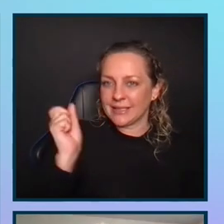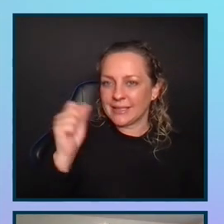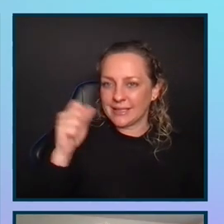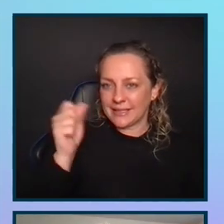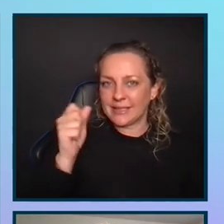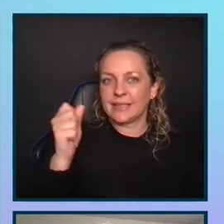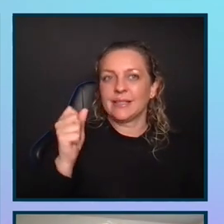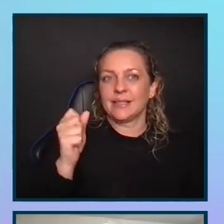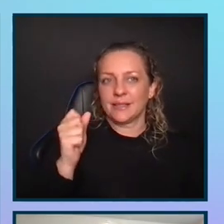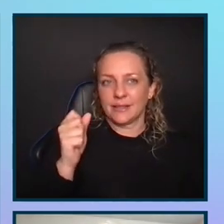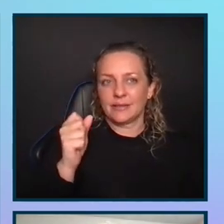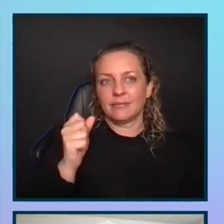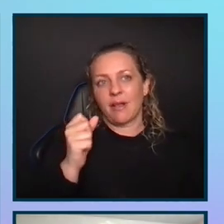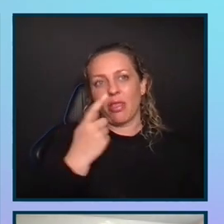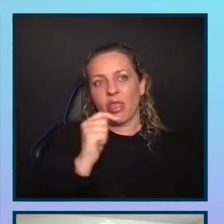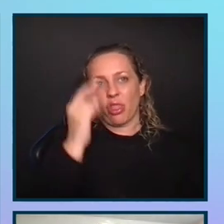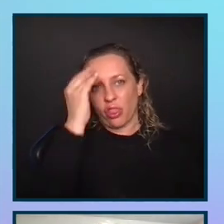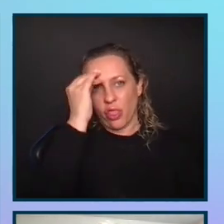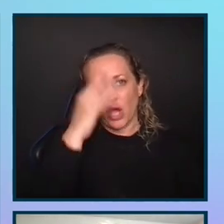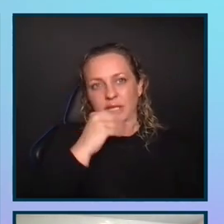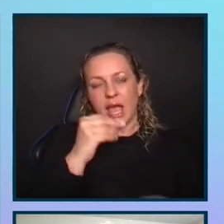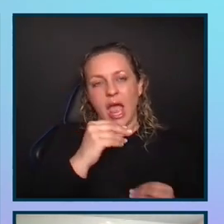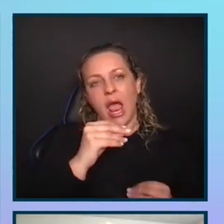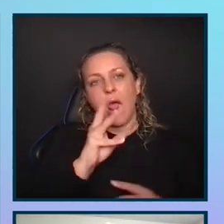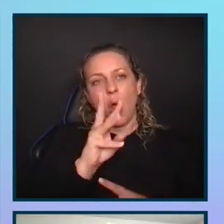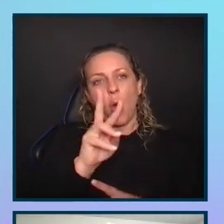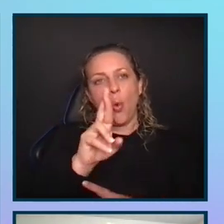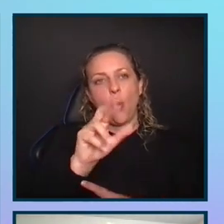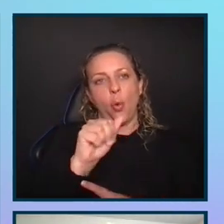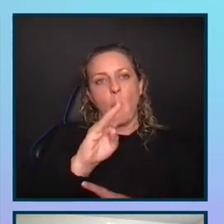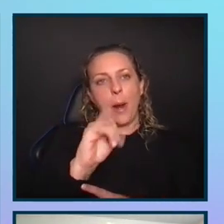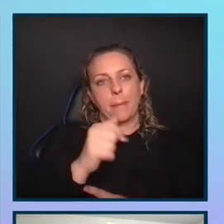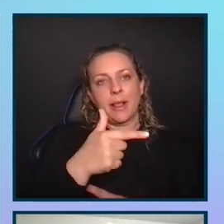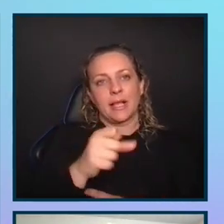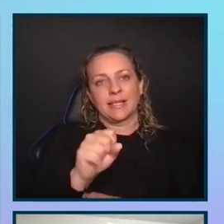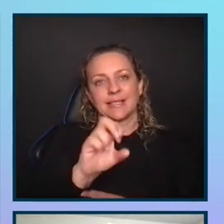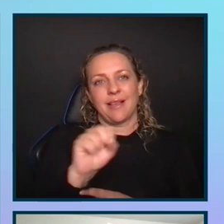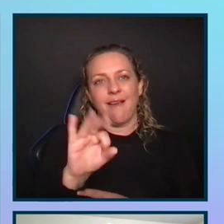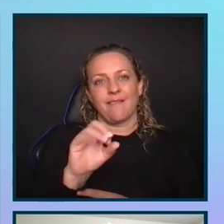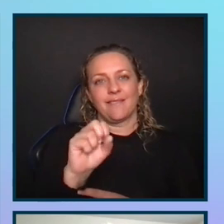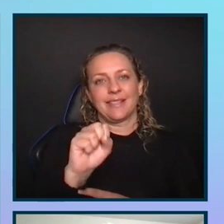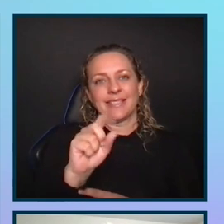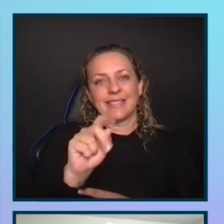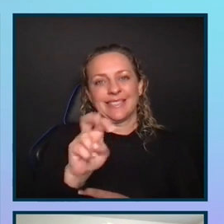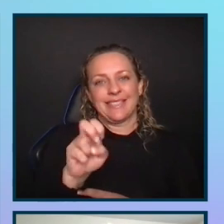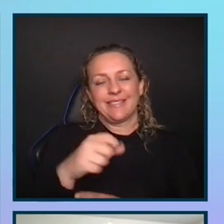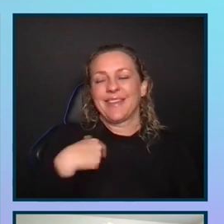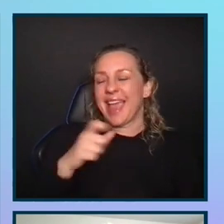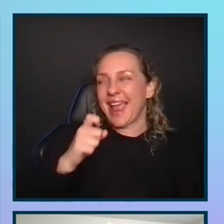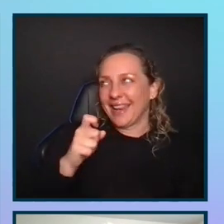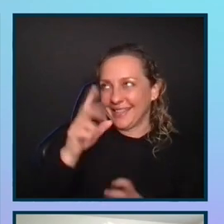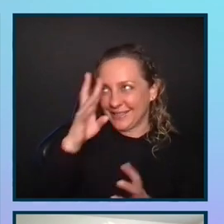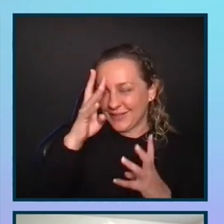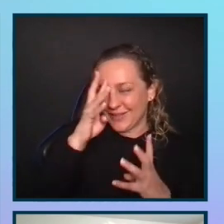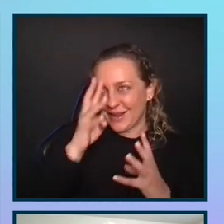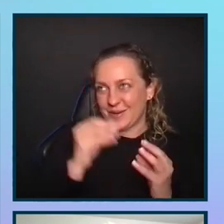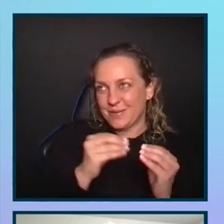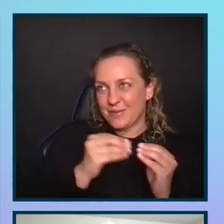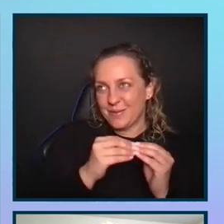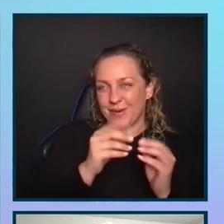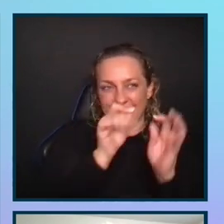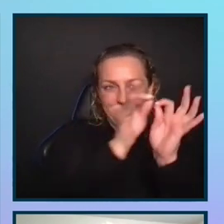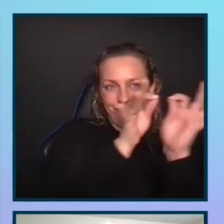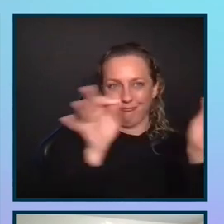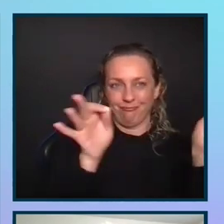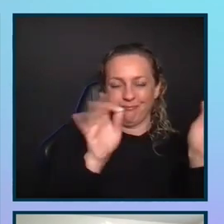and ramblings of Steve are on screen. I need to be more creative, but yes, this is my blog page, and